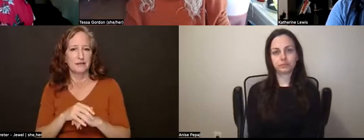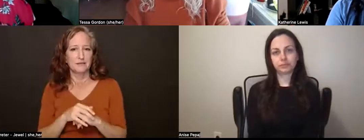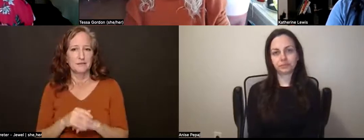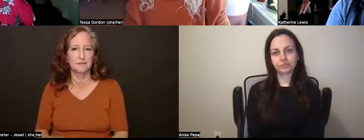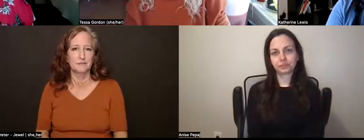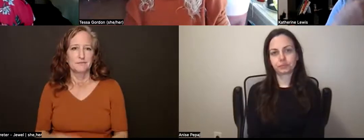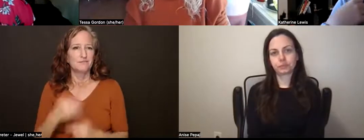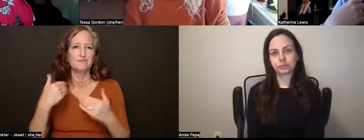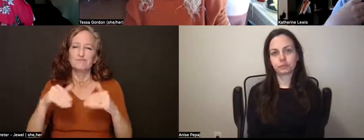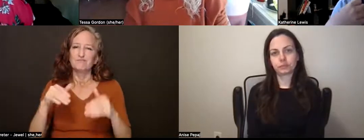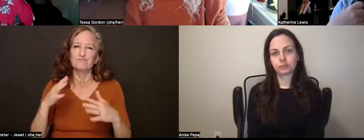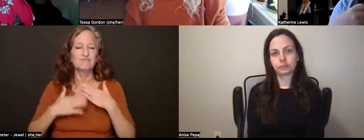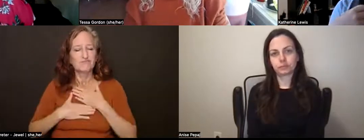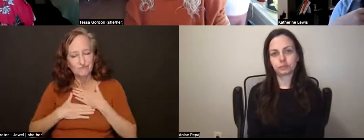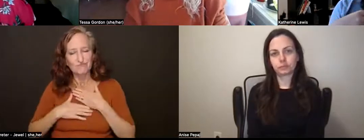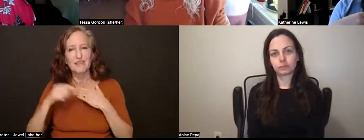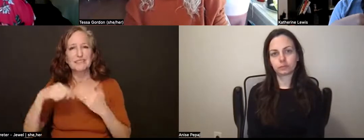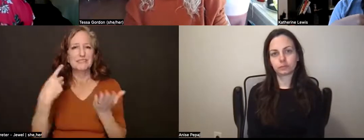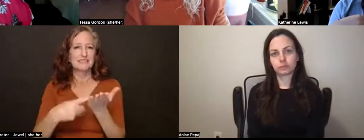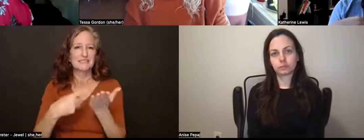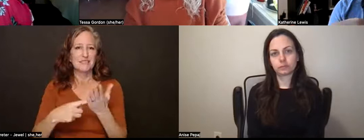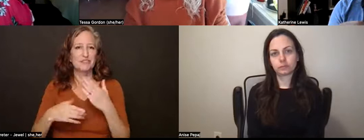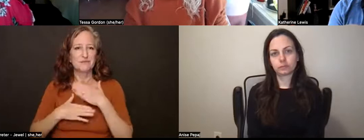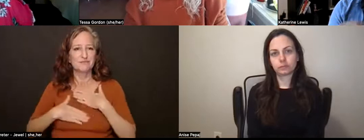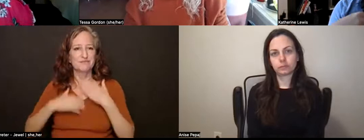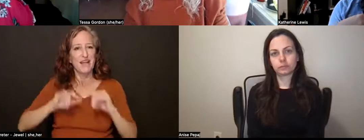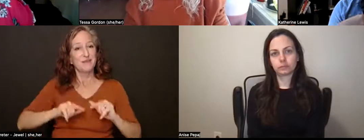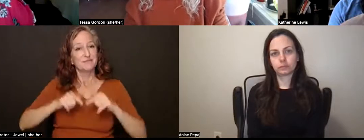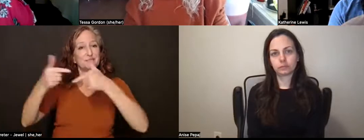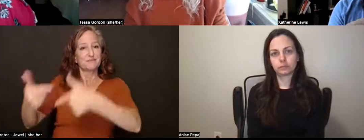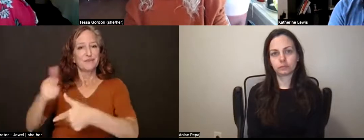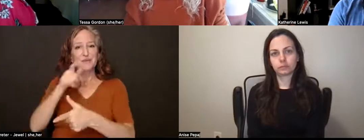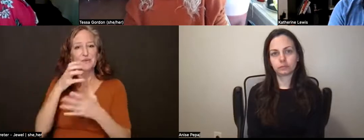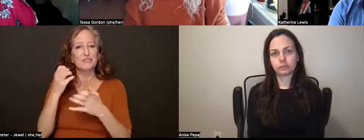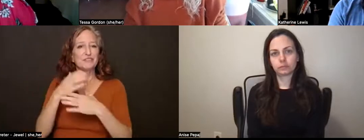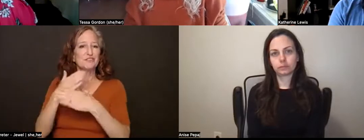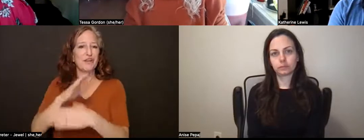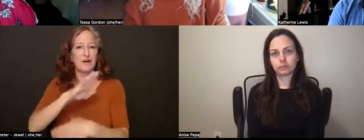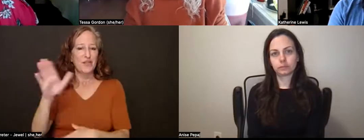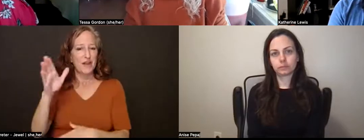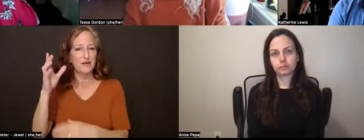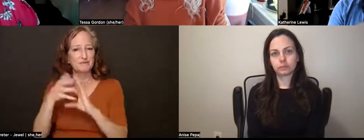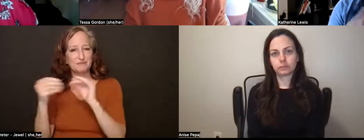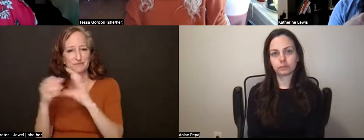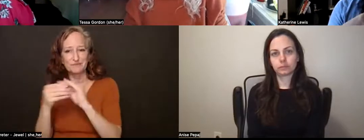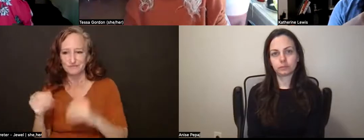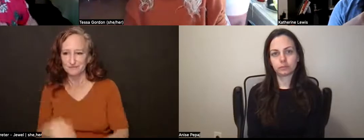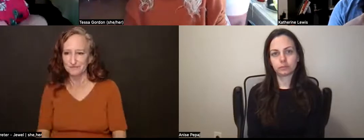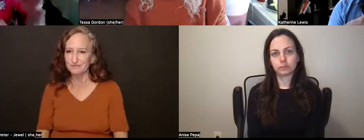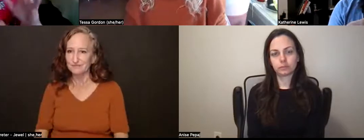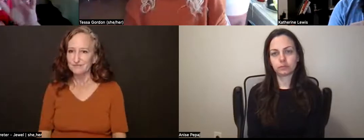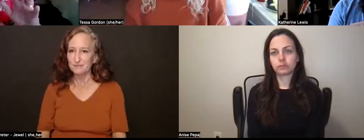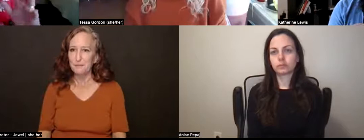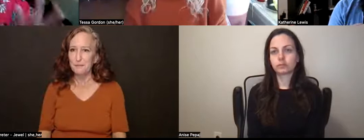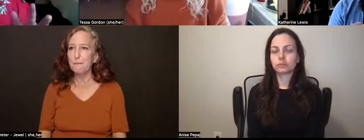This is a great discussion. And now time for someone else to share their wisdom. This is Maria. I just